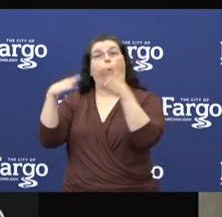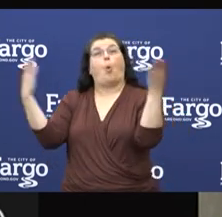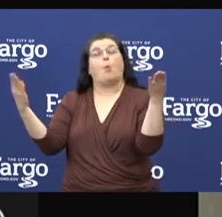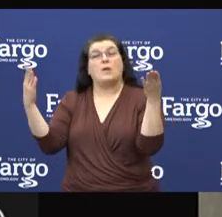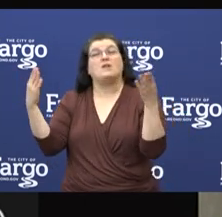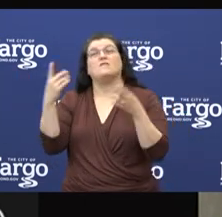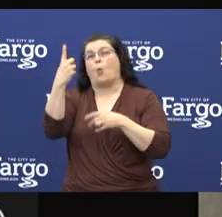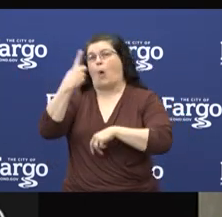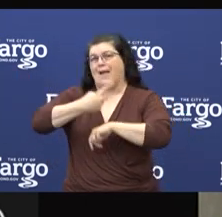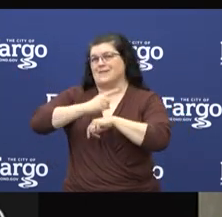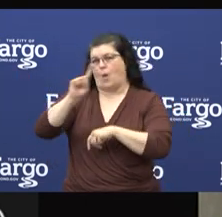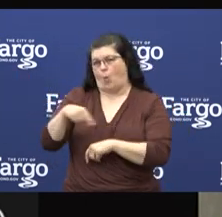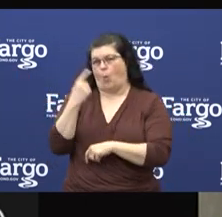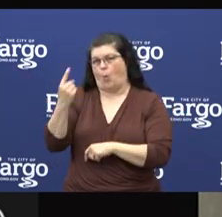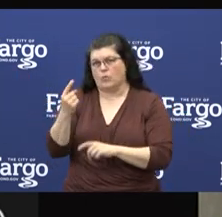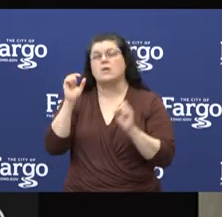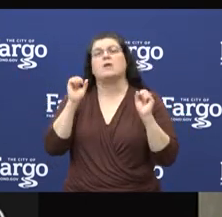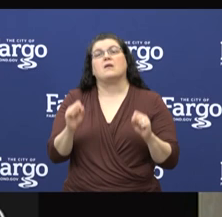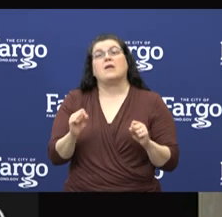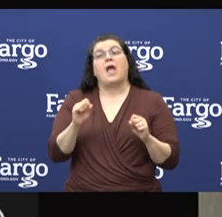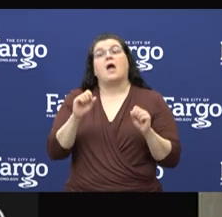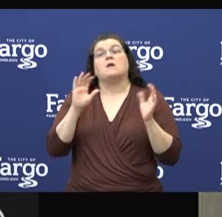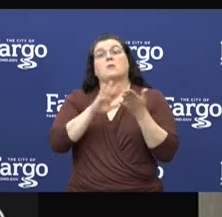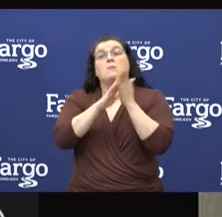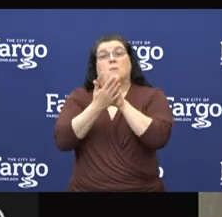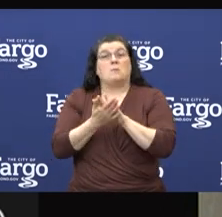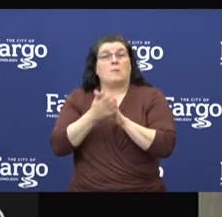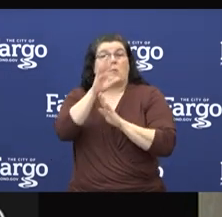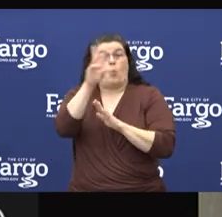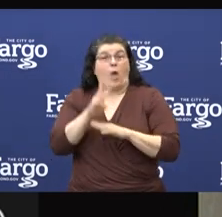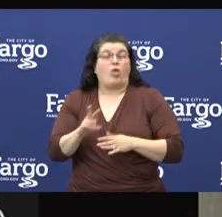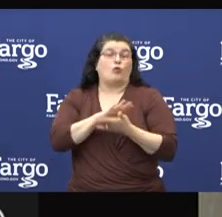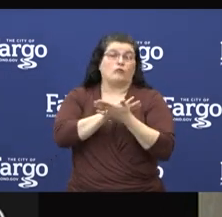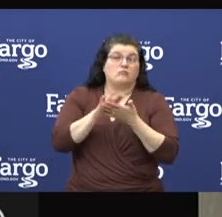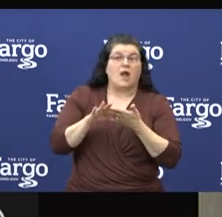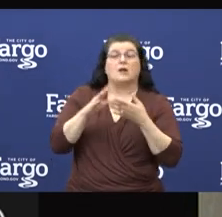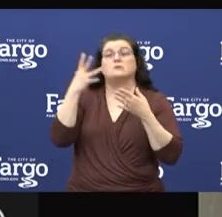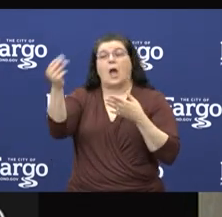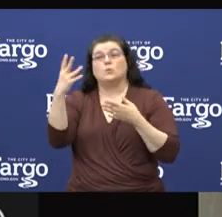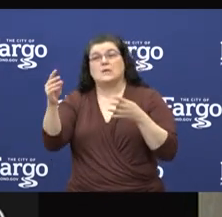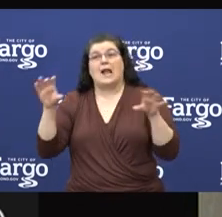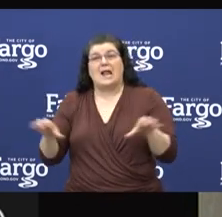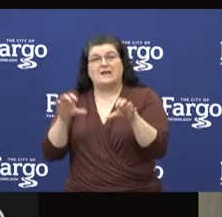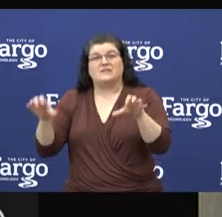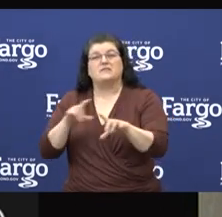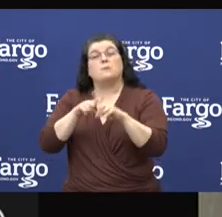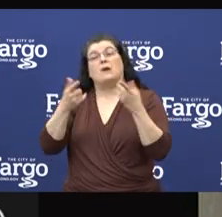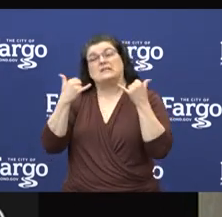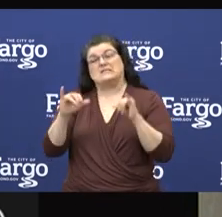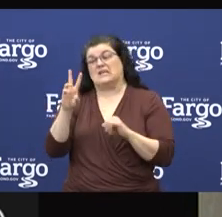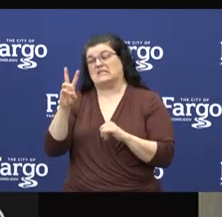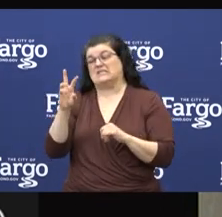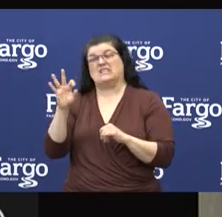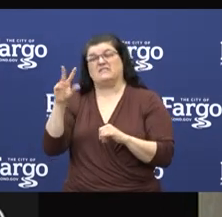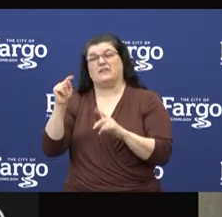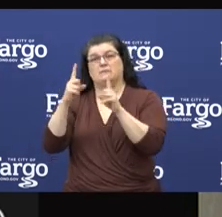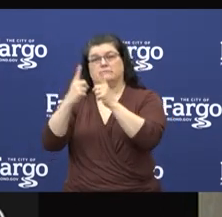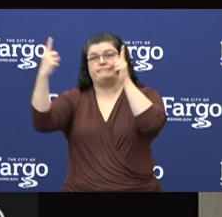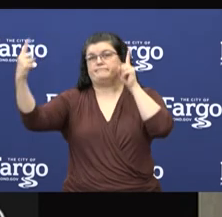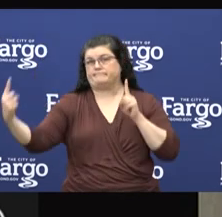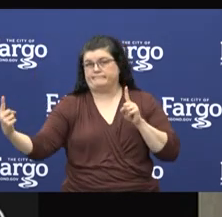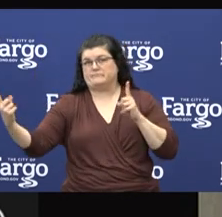is conducive for outdoor activities, increasing the daily traffic at state parks. Please remember to maintain 6-foot social